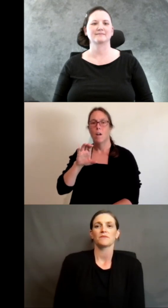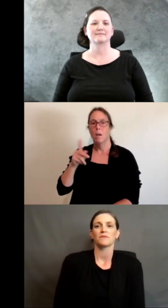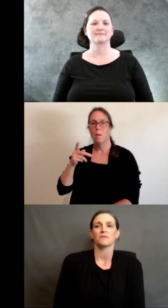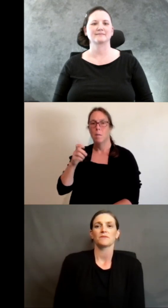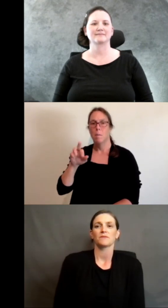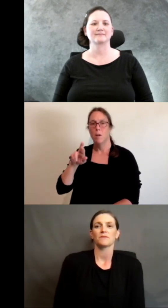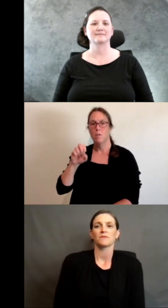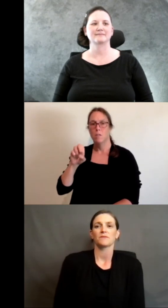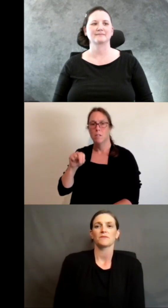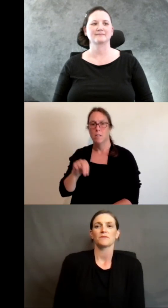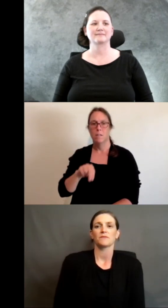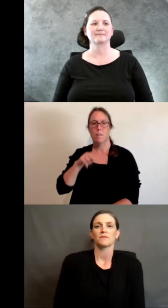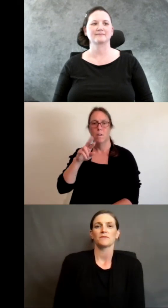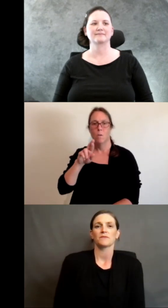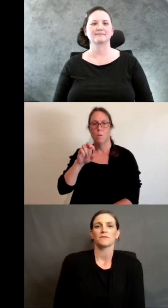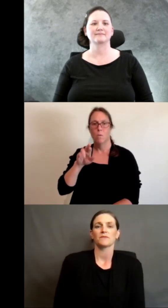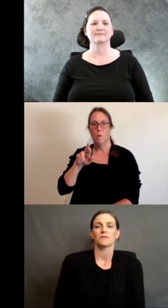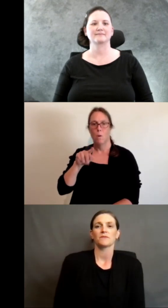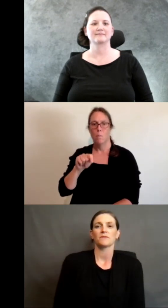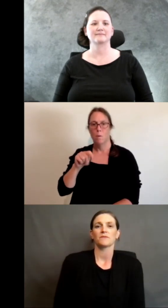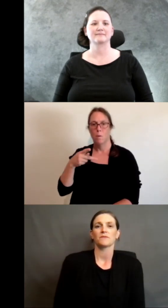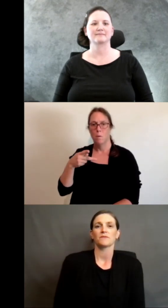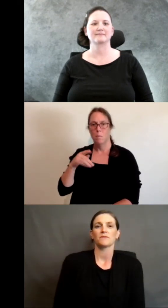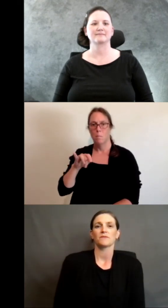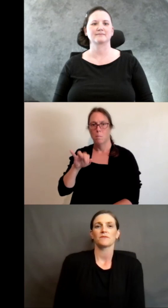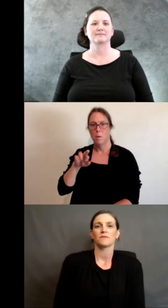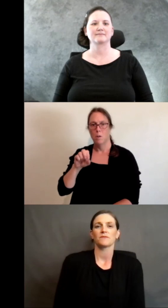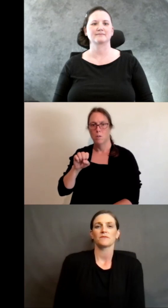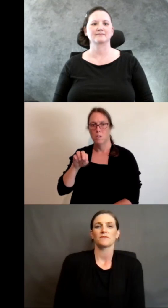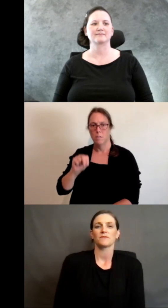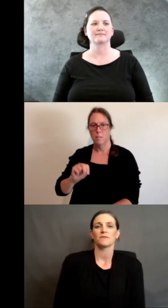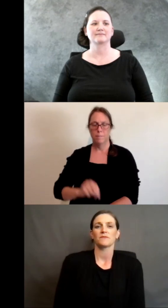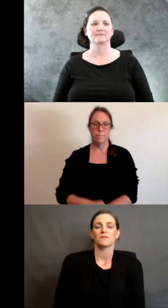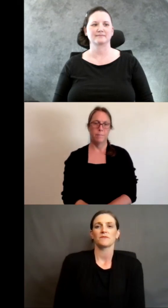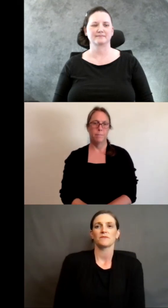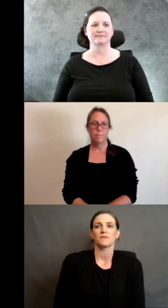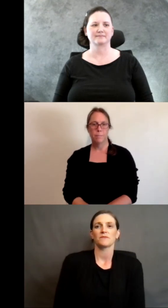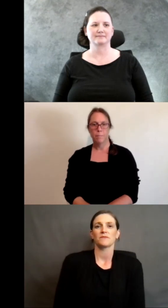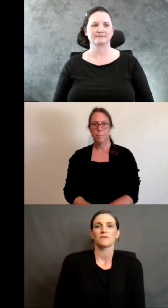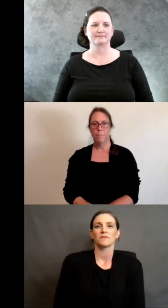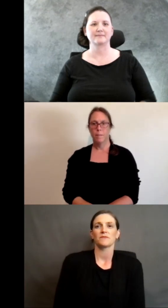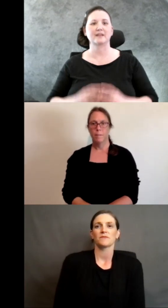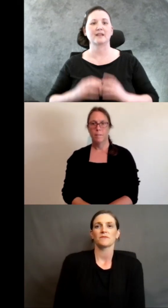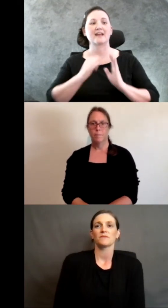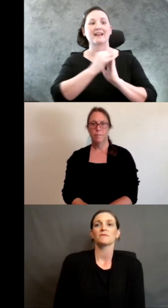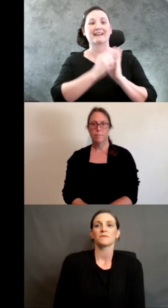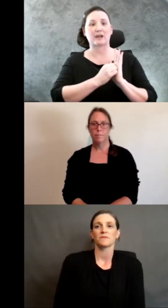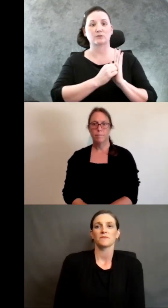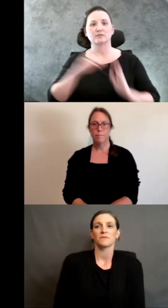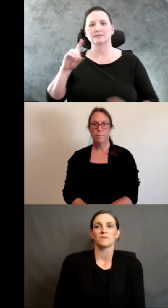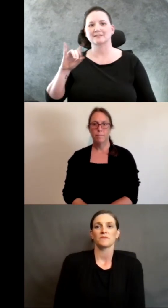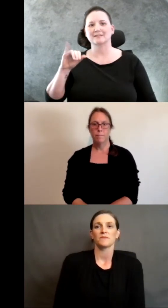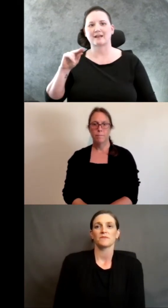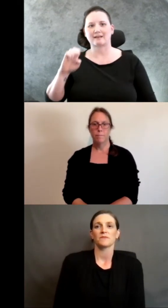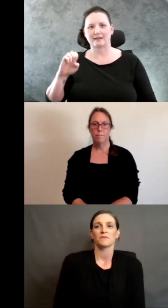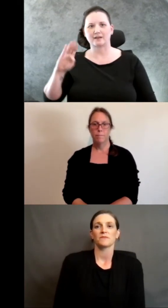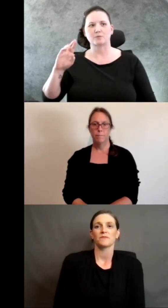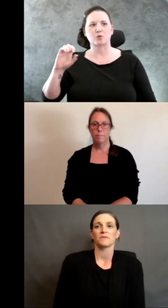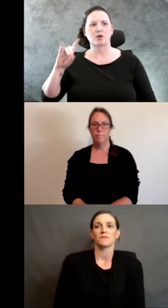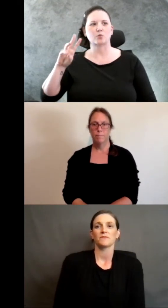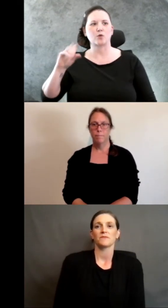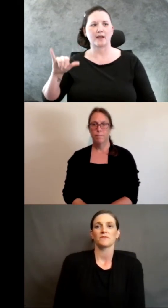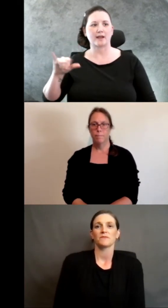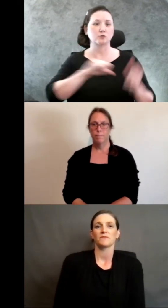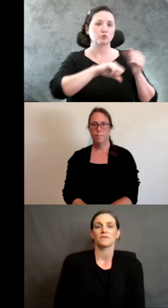Joshua Martinez, Robert Pearson as Johnny Craig. Accounts: Diane Broadway. Social